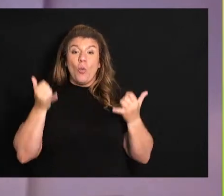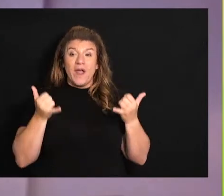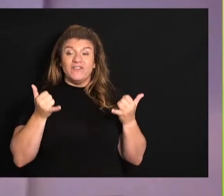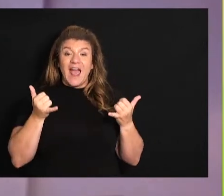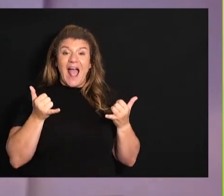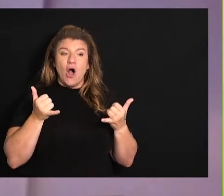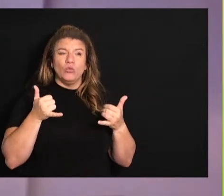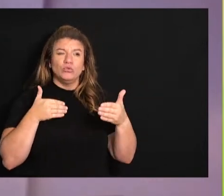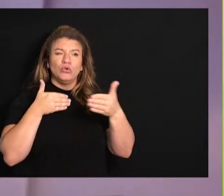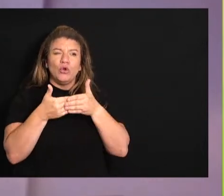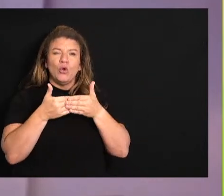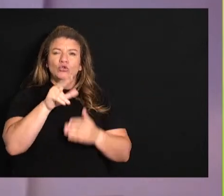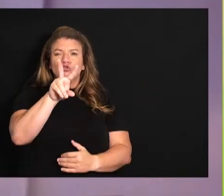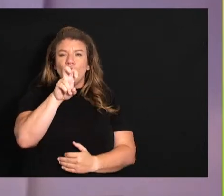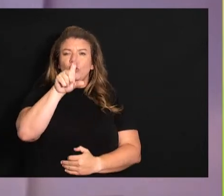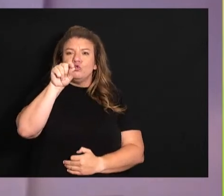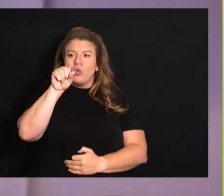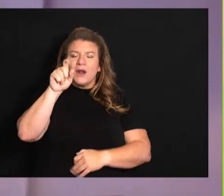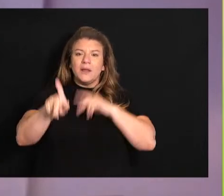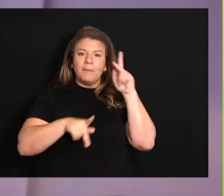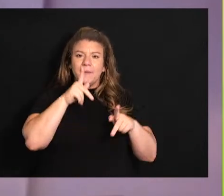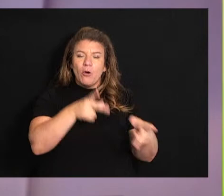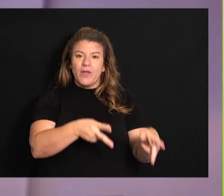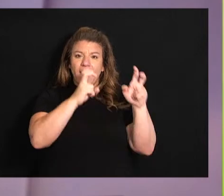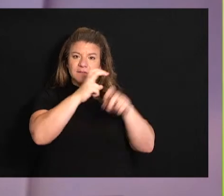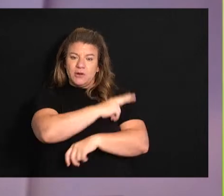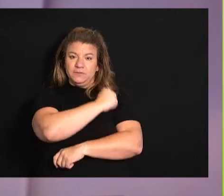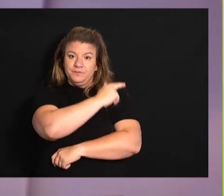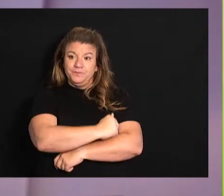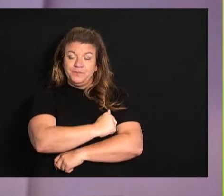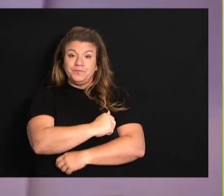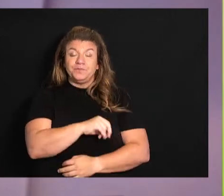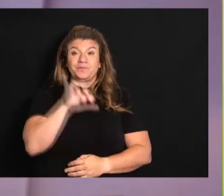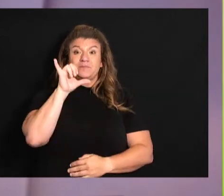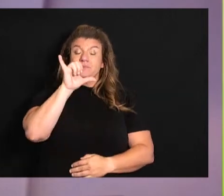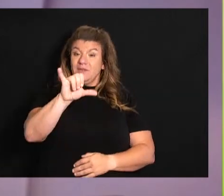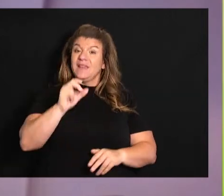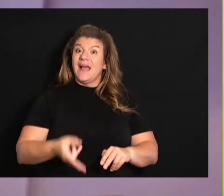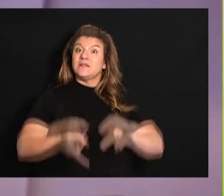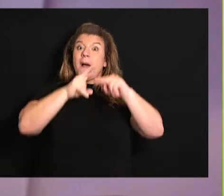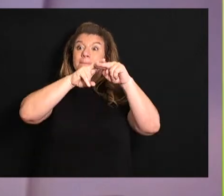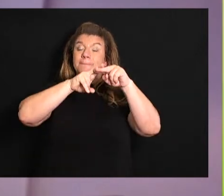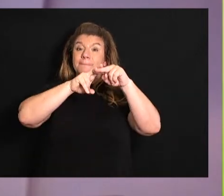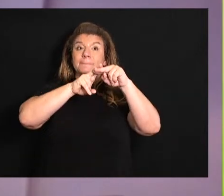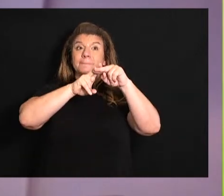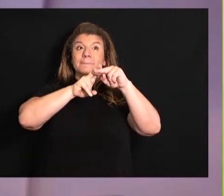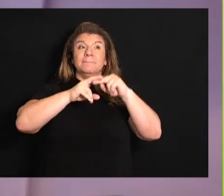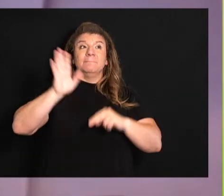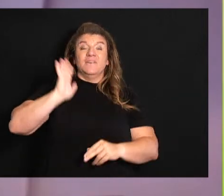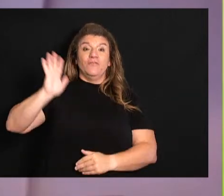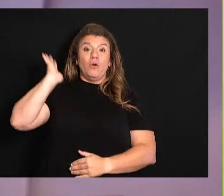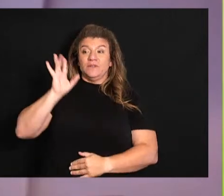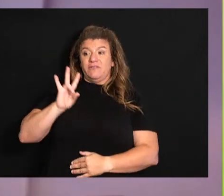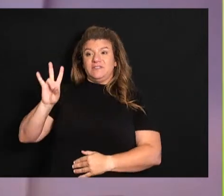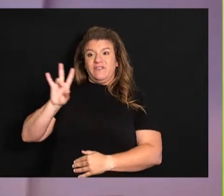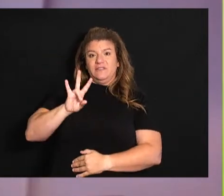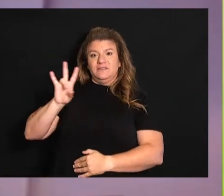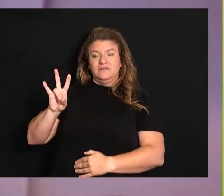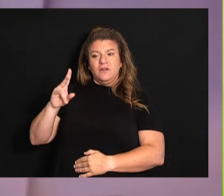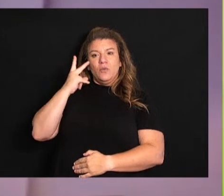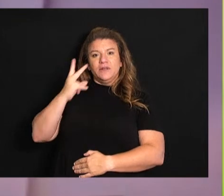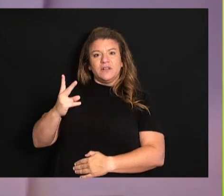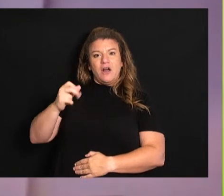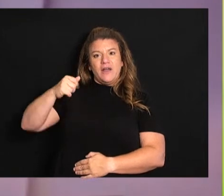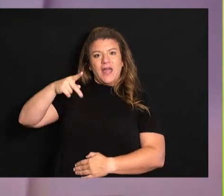we're approaching 220 people in the hospital, and that is up from a low of about 77 that we saw at the end of